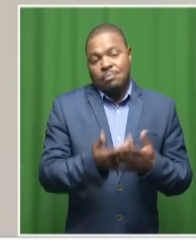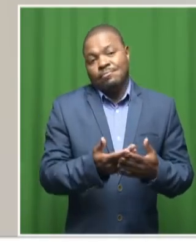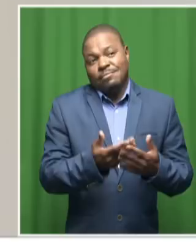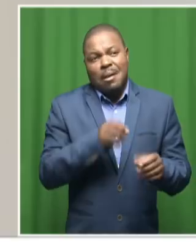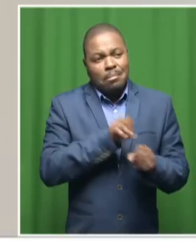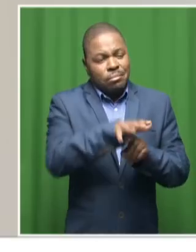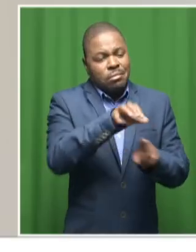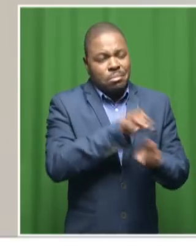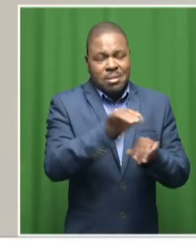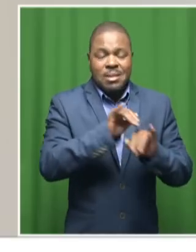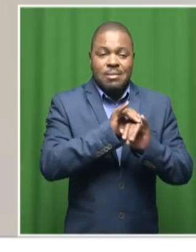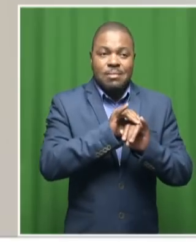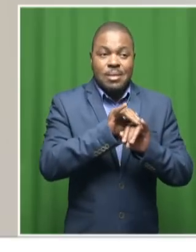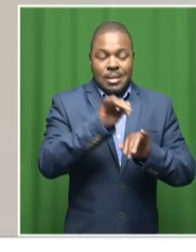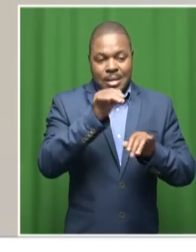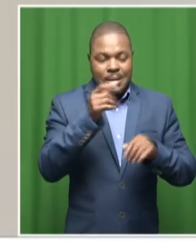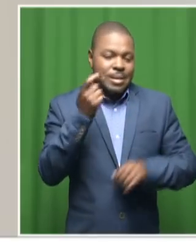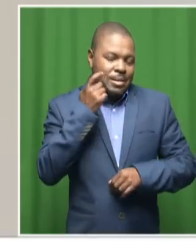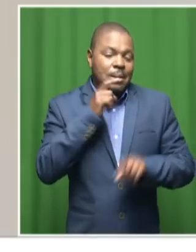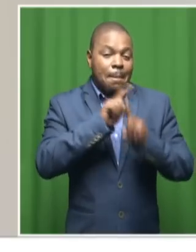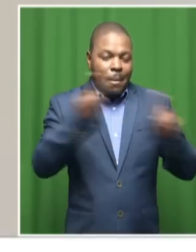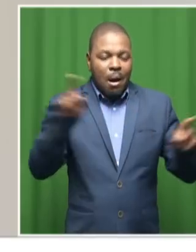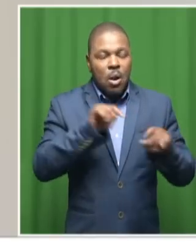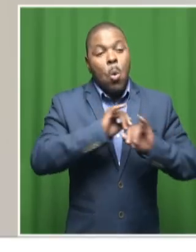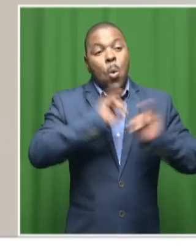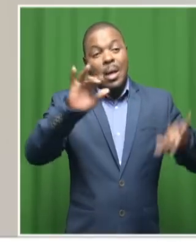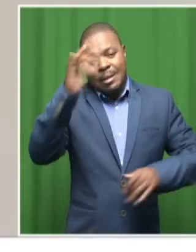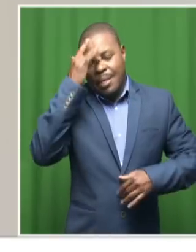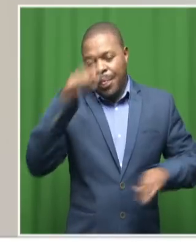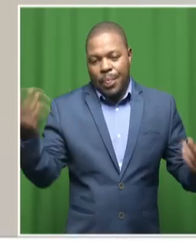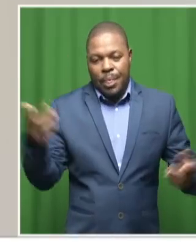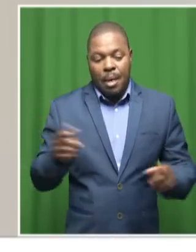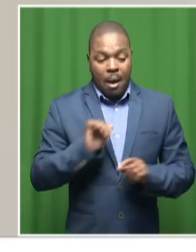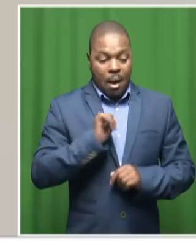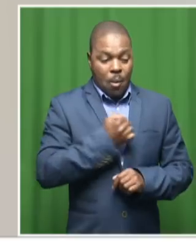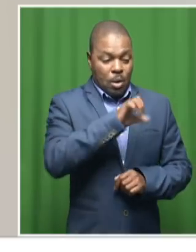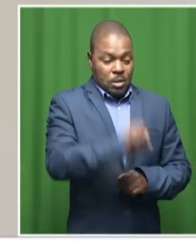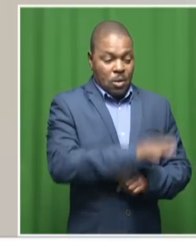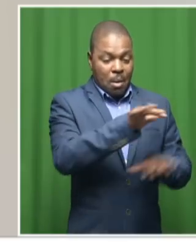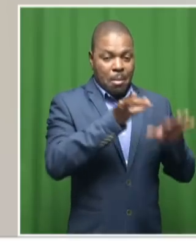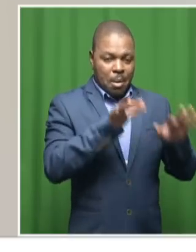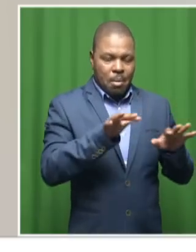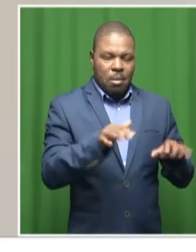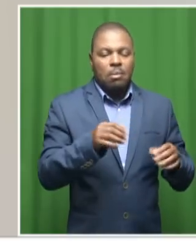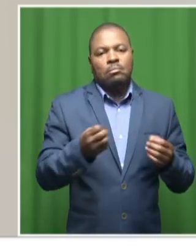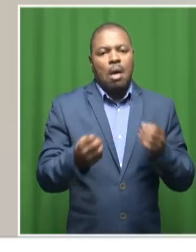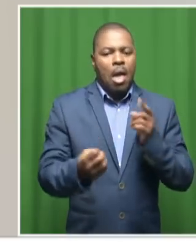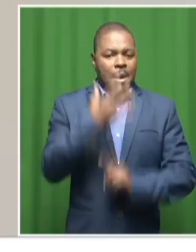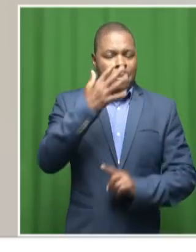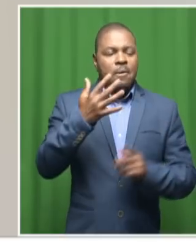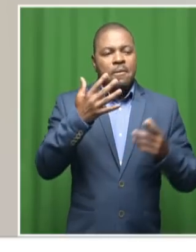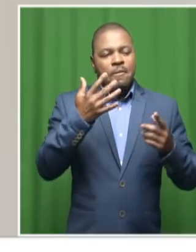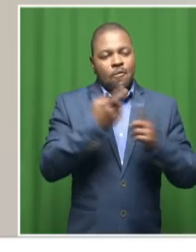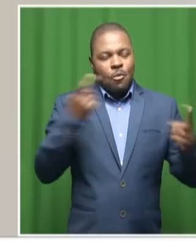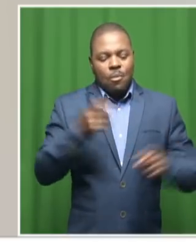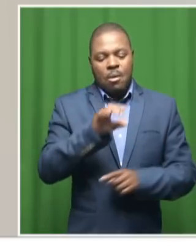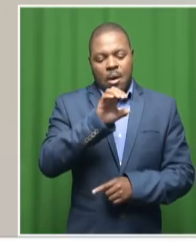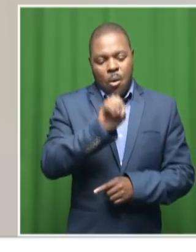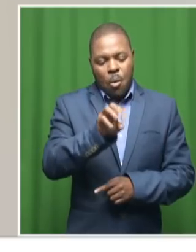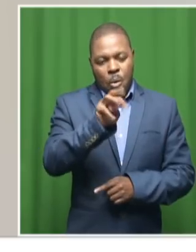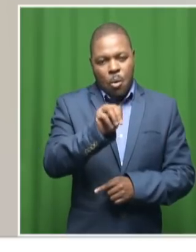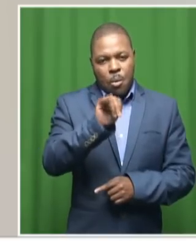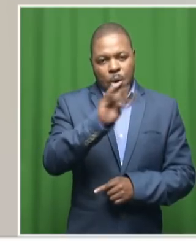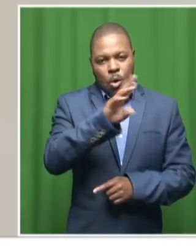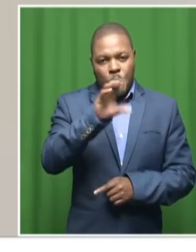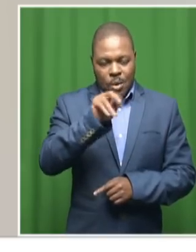but not very severe illness. So our population is well exposed to Omicron. We